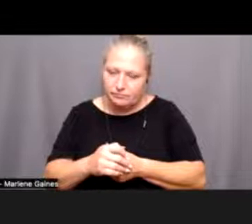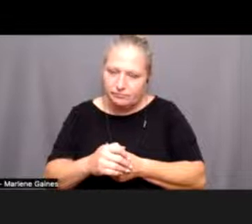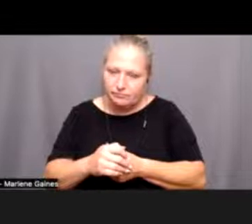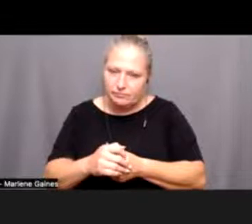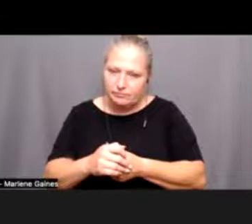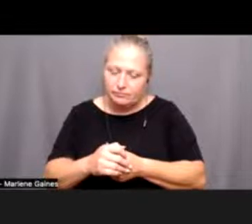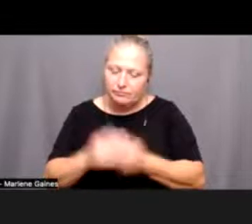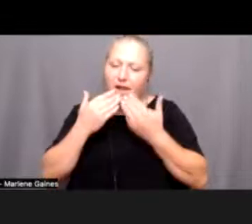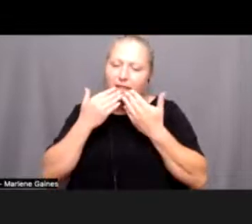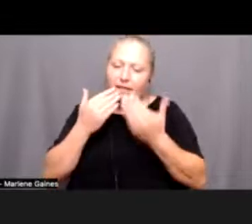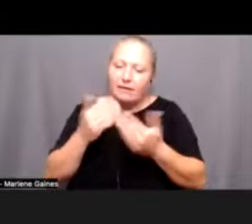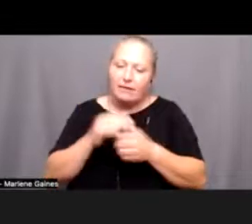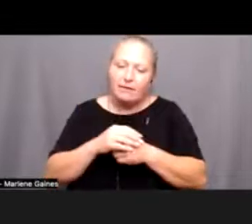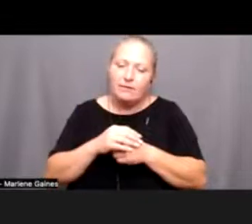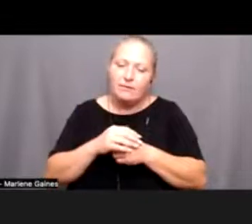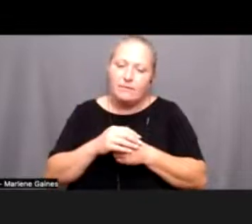Thank you for that.